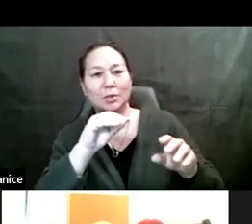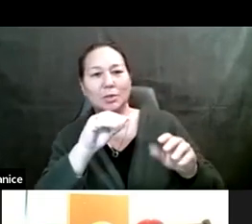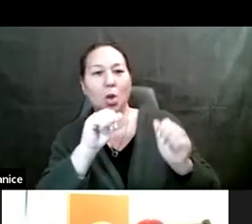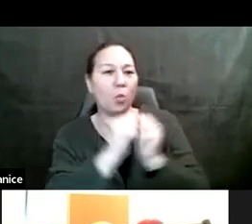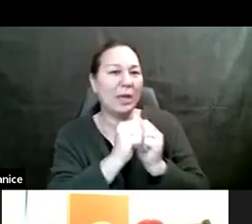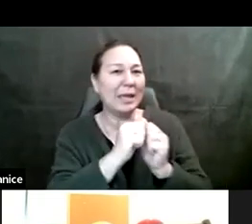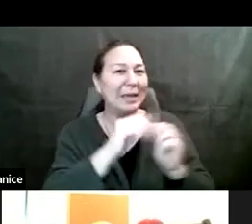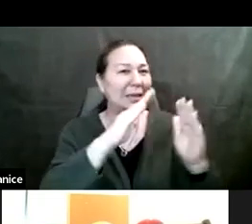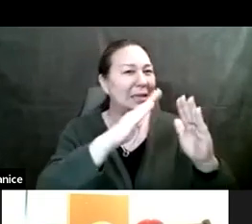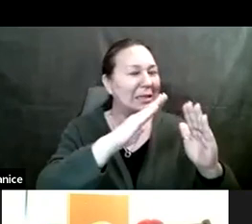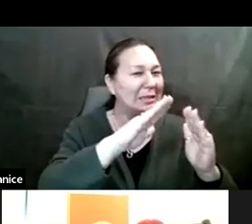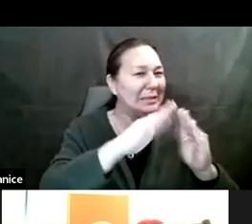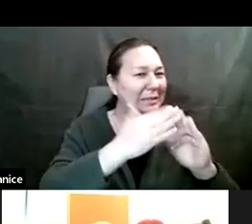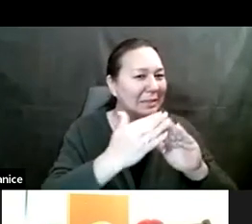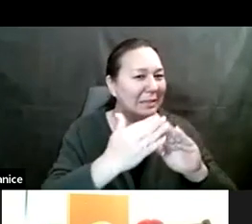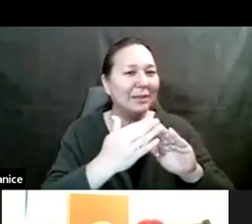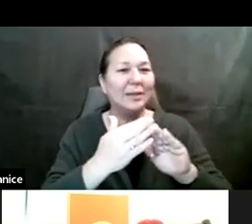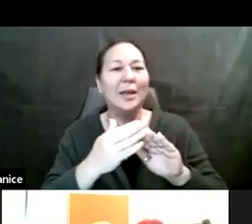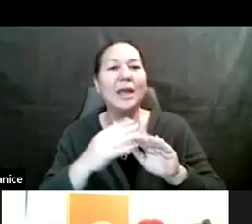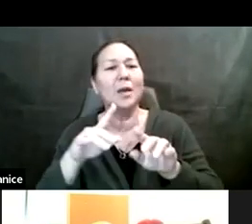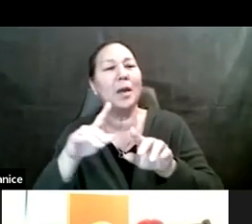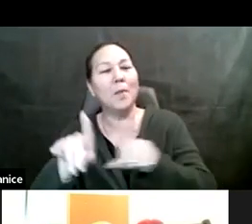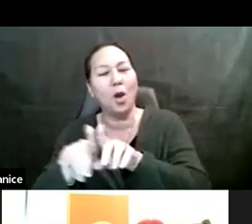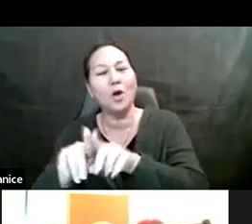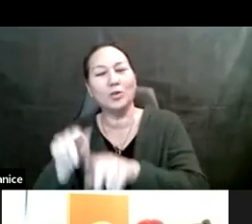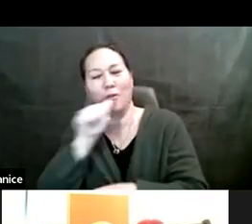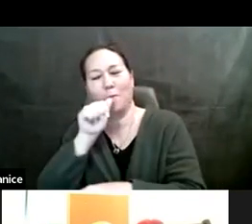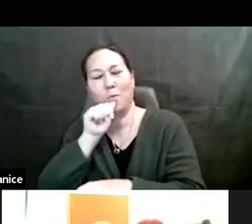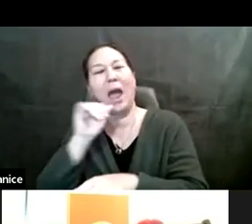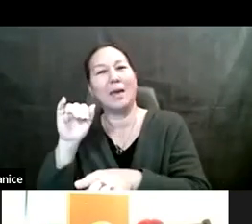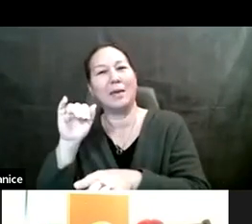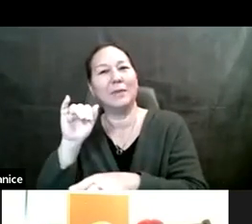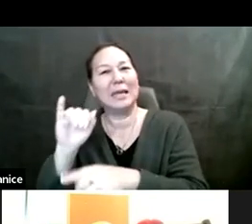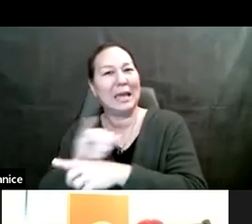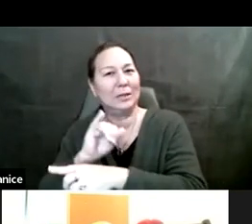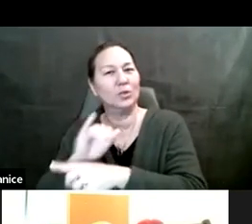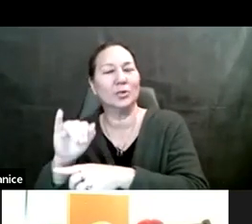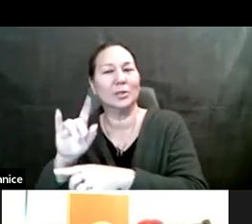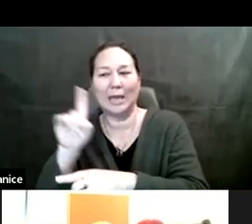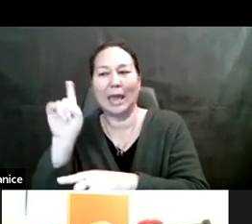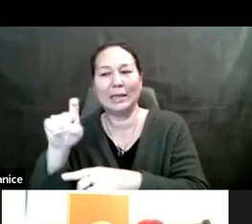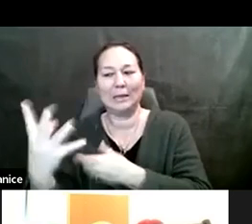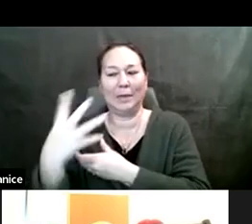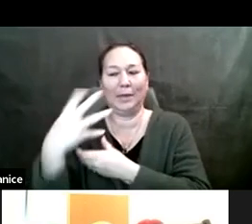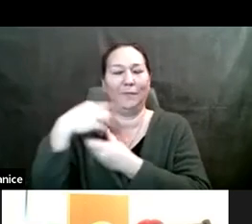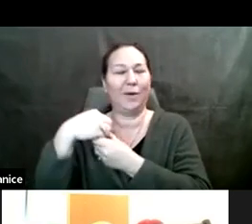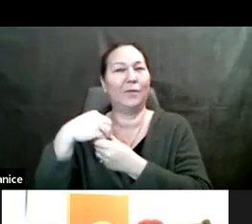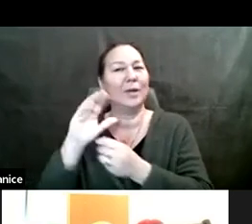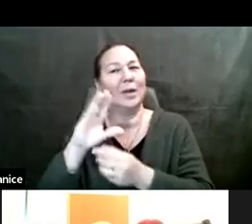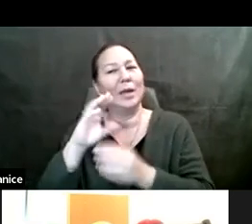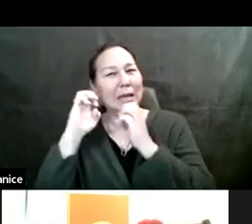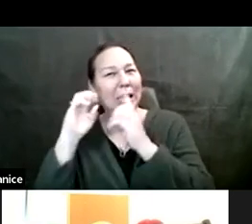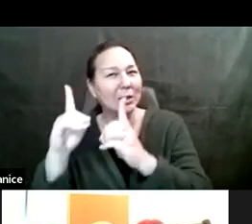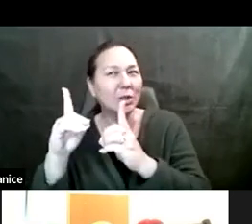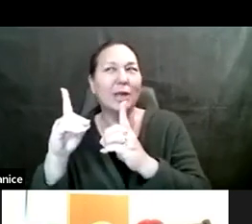a signal that we should be sending as a committee that private Industries in the city need to be investing in the educational development or cultivating